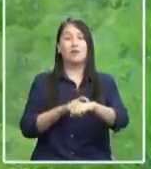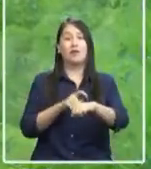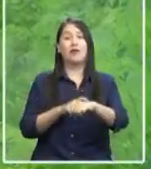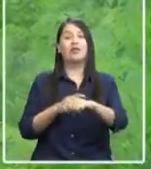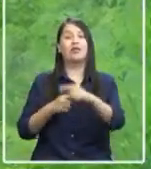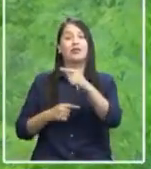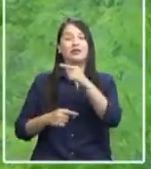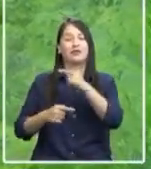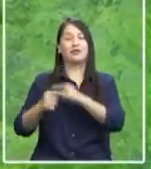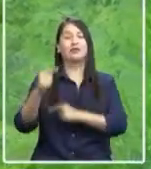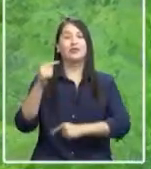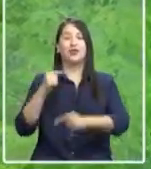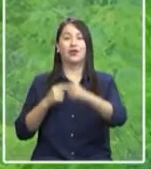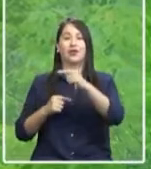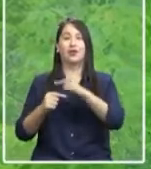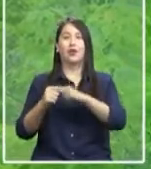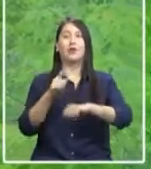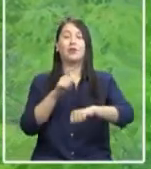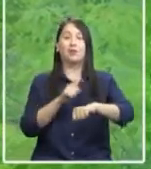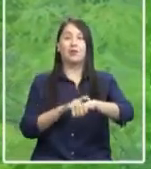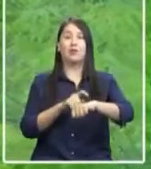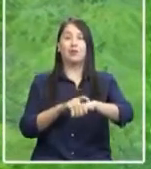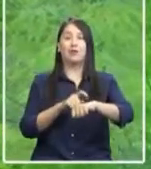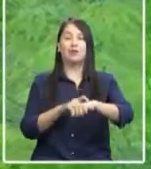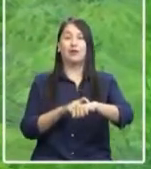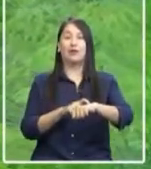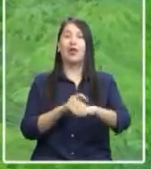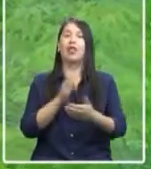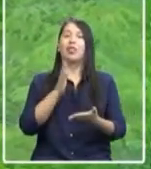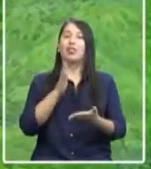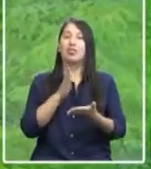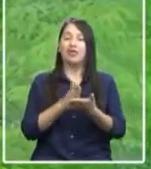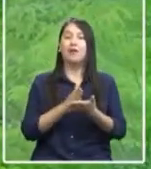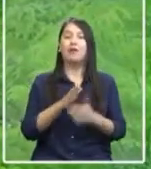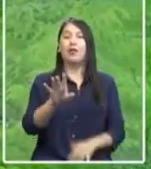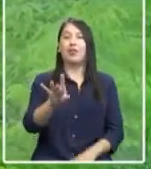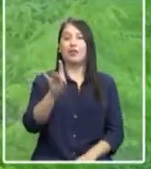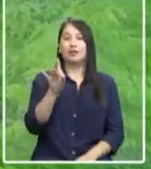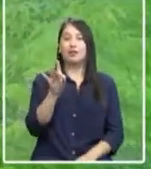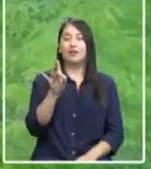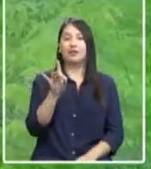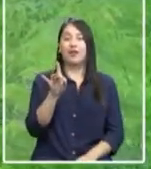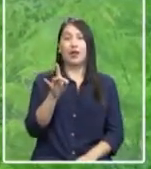a moment where we have to decide whether we exist on this planet or we disappear.